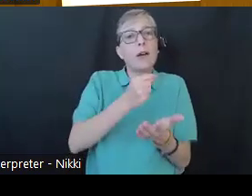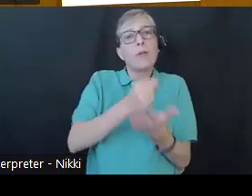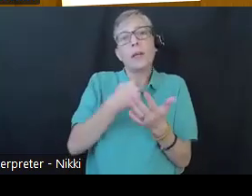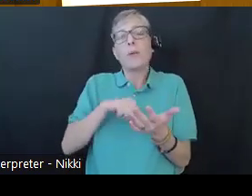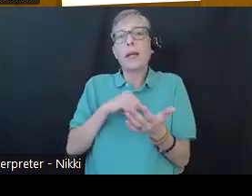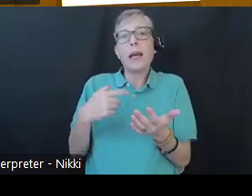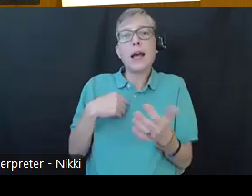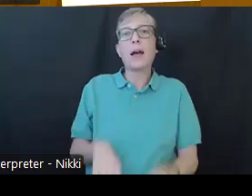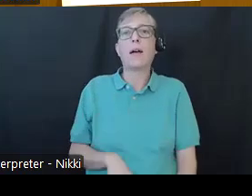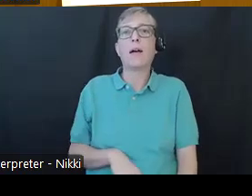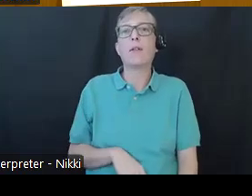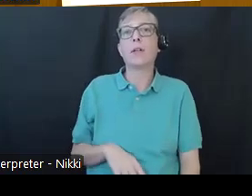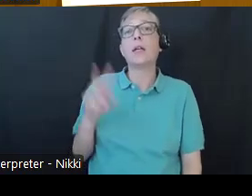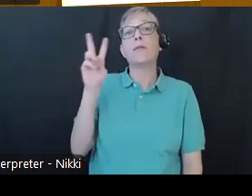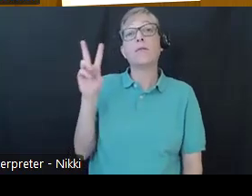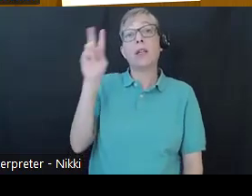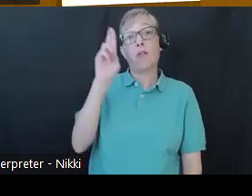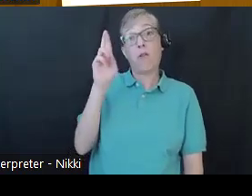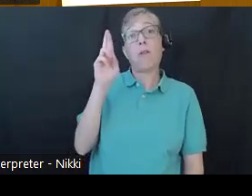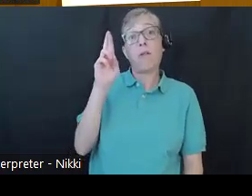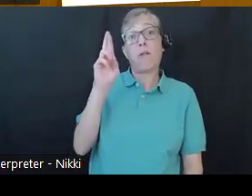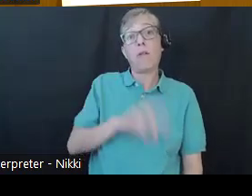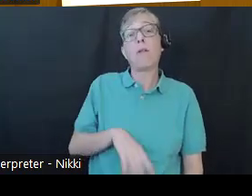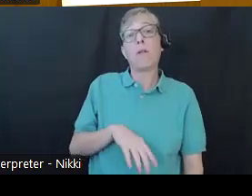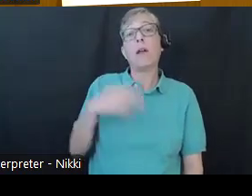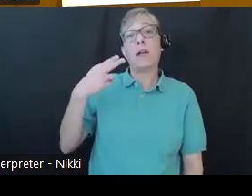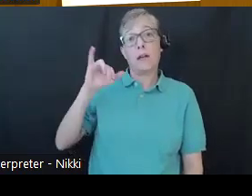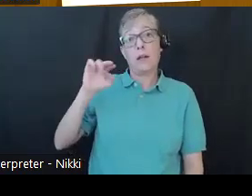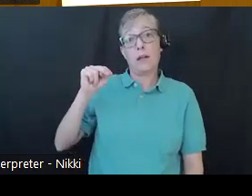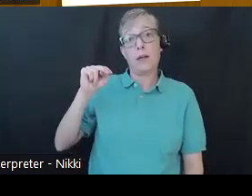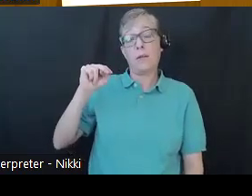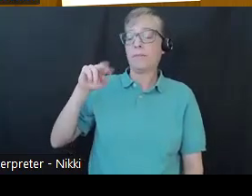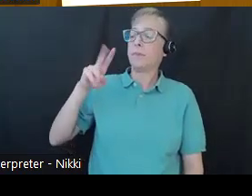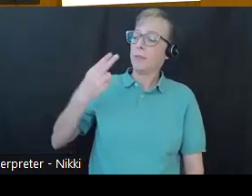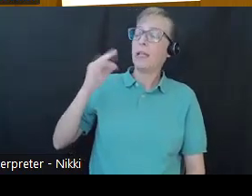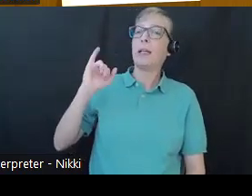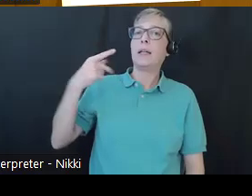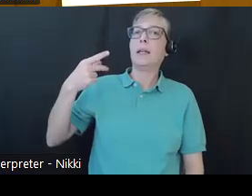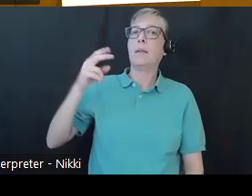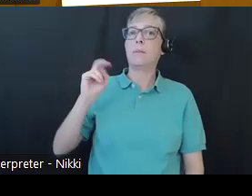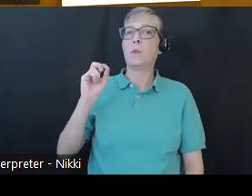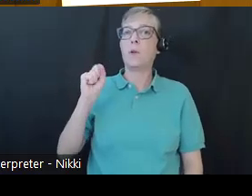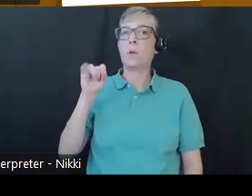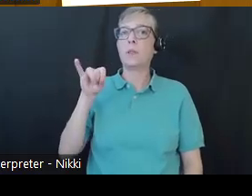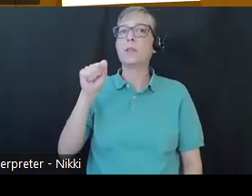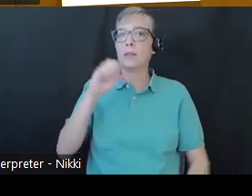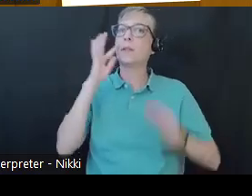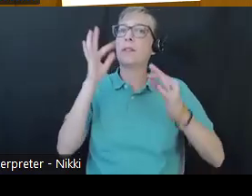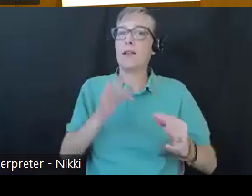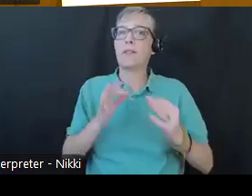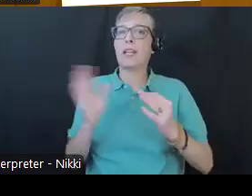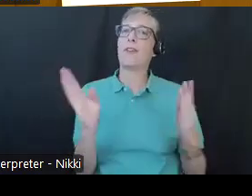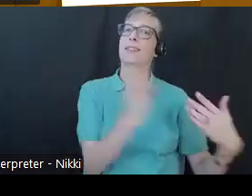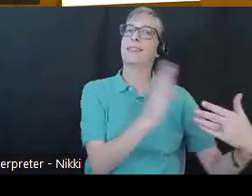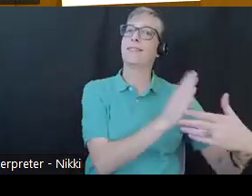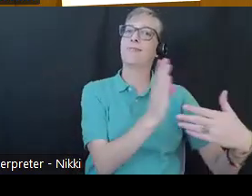hypnosis definitely fall in the avoidant coping continuum there, or the avoidant side. You can find this out